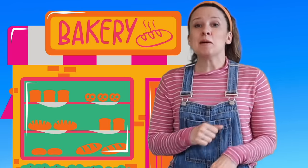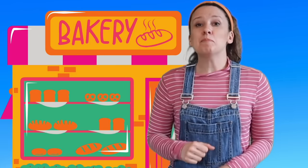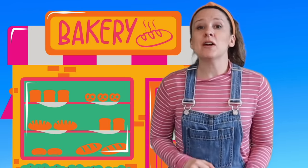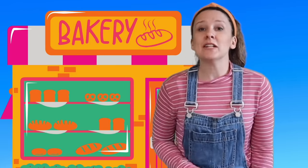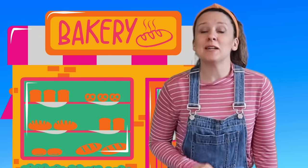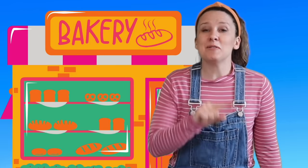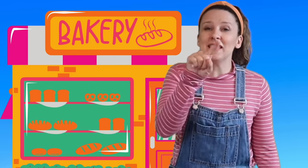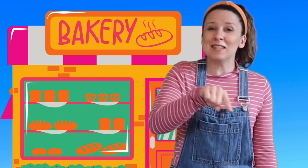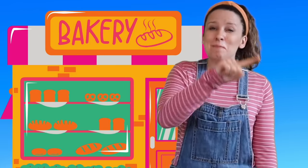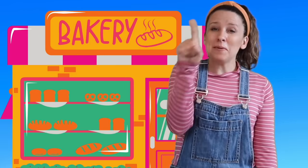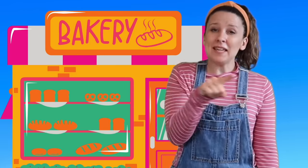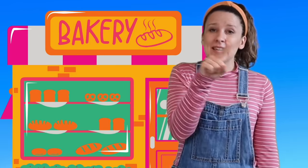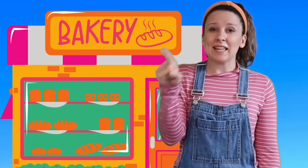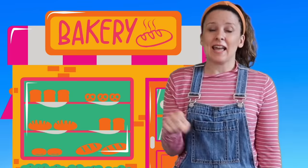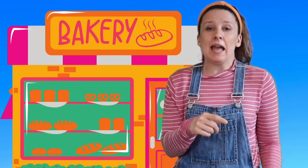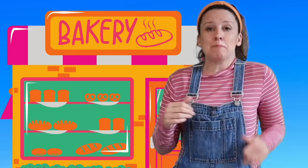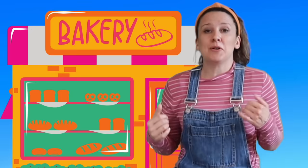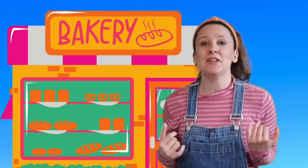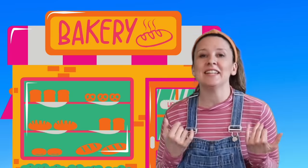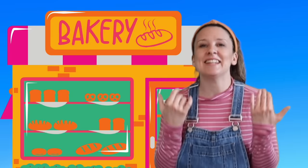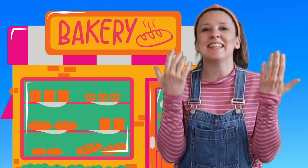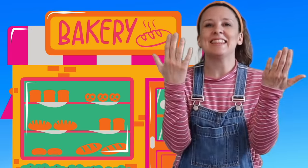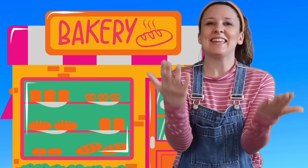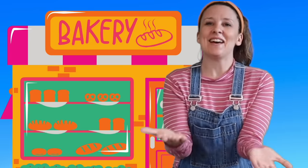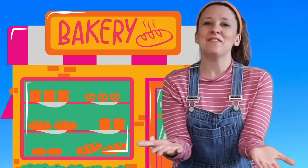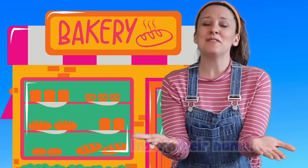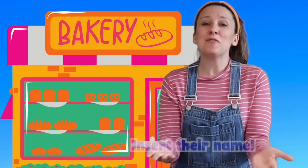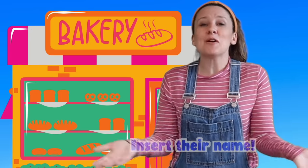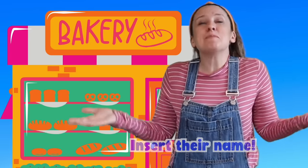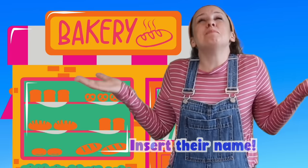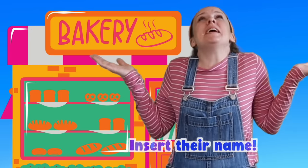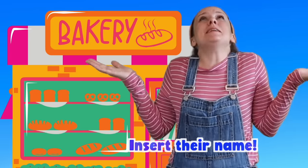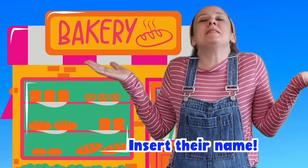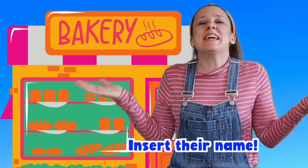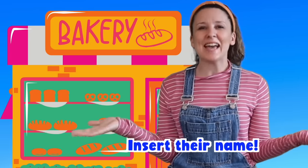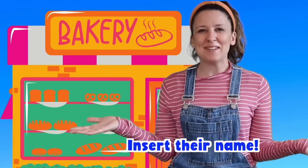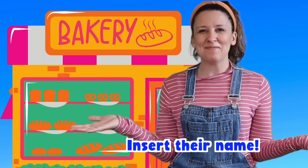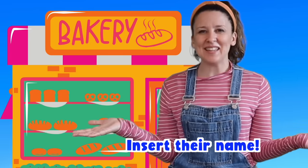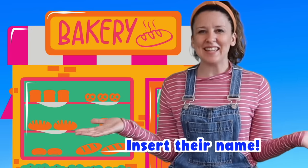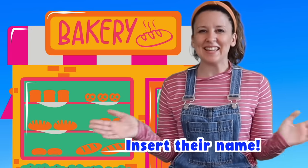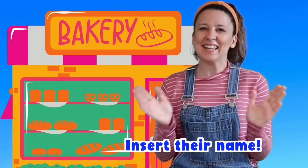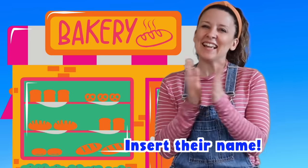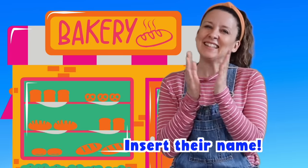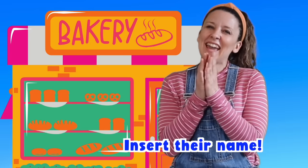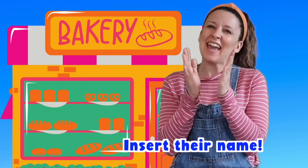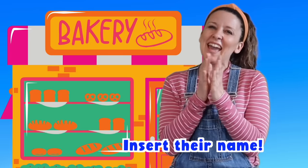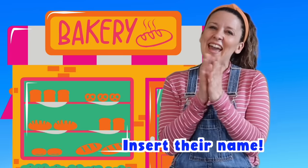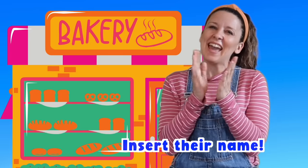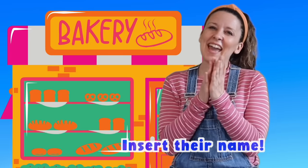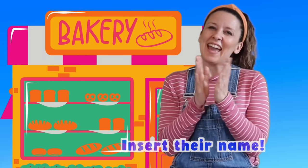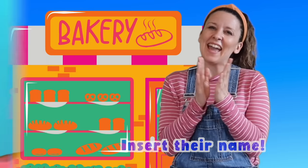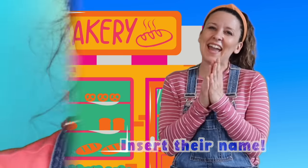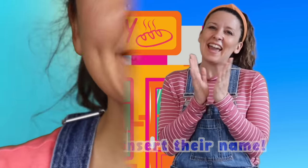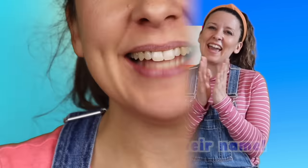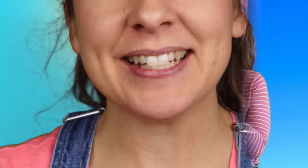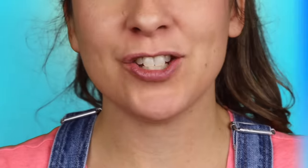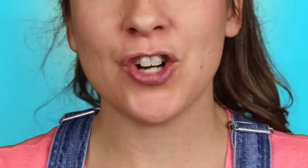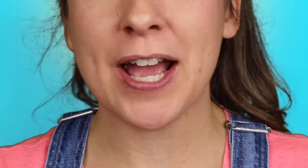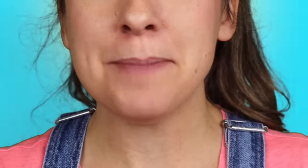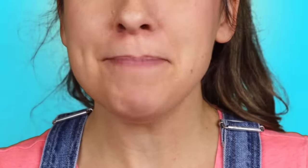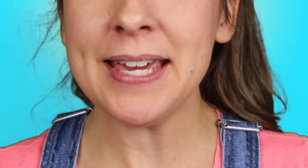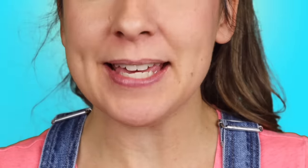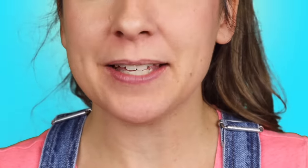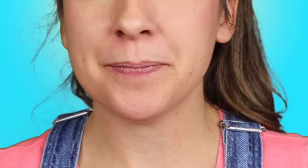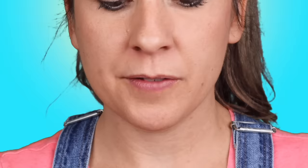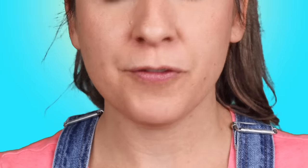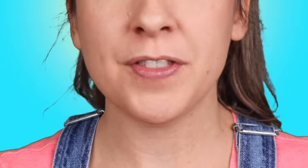it, mark it with a B, and put it in the oven for baby and me. Yay! Let's